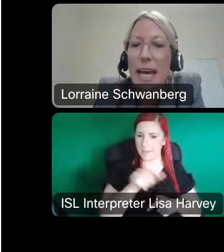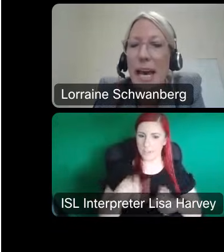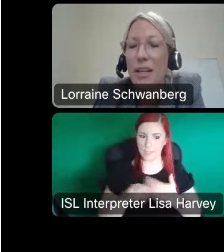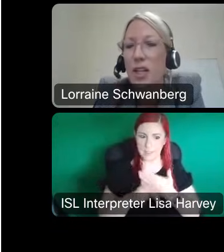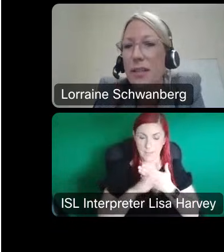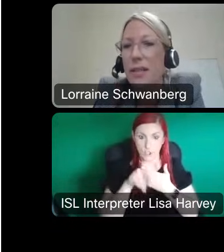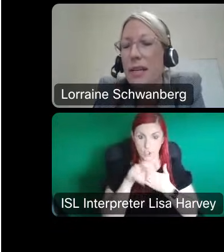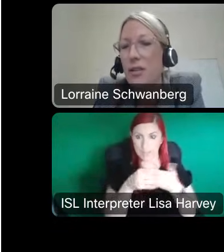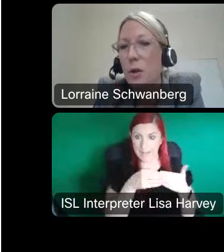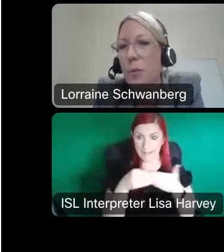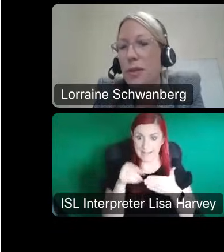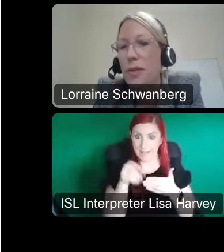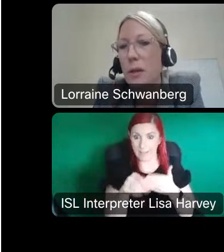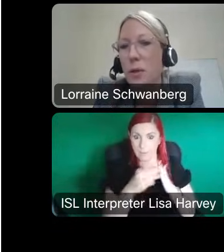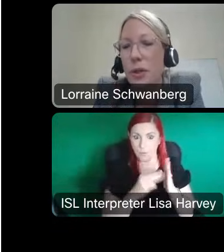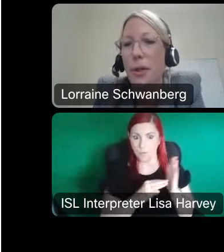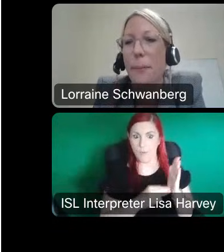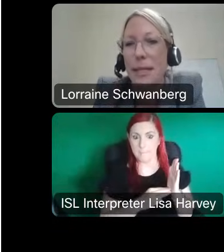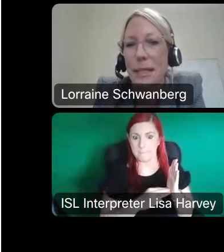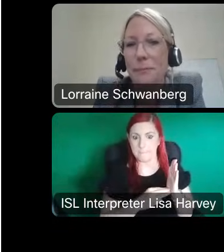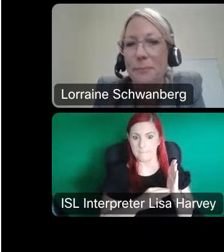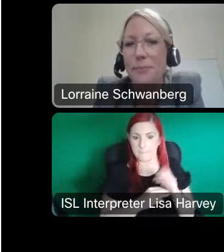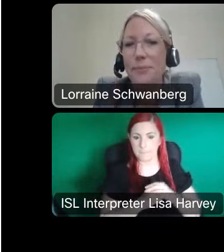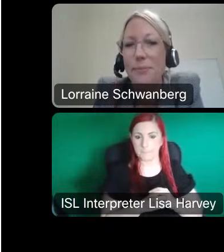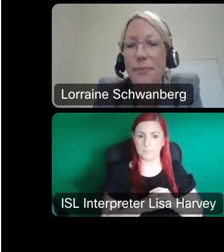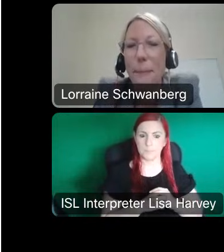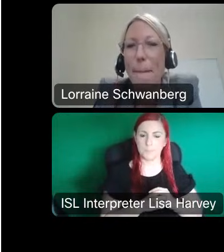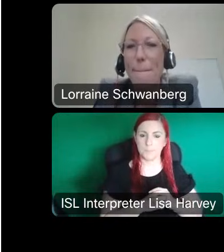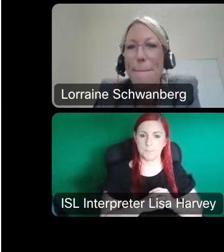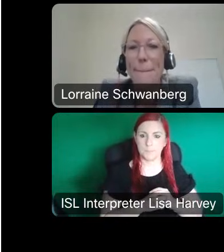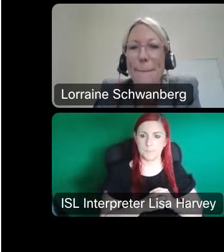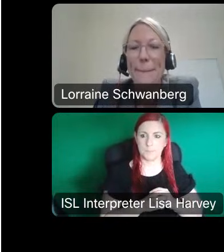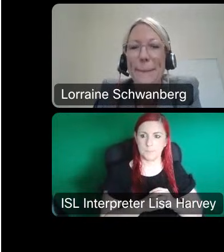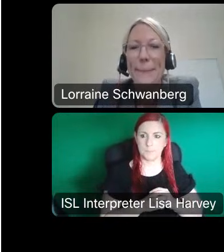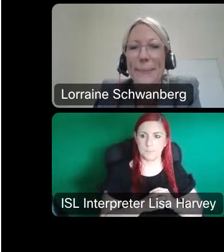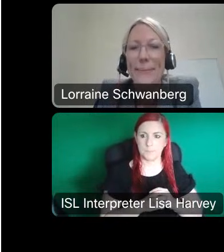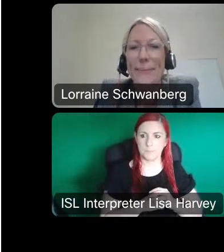work and chairs the National Open Disclosure Committee.